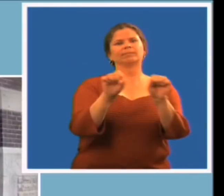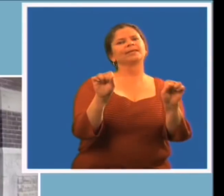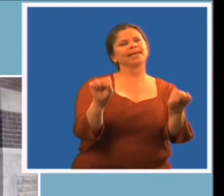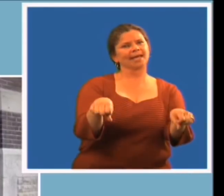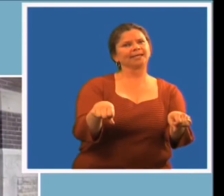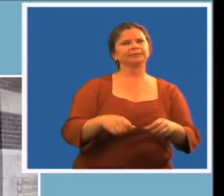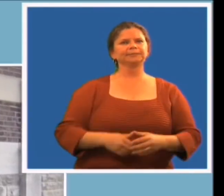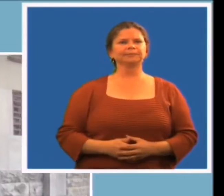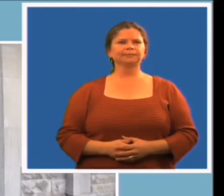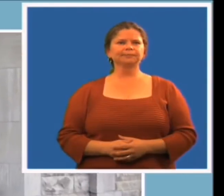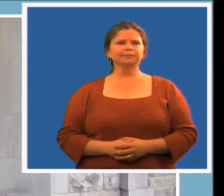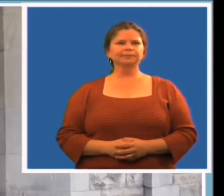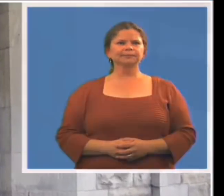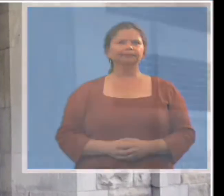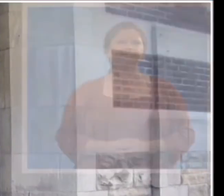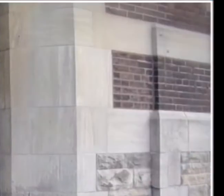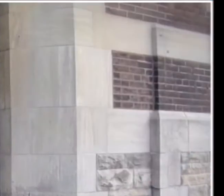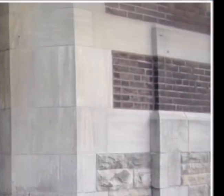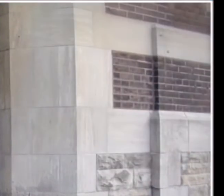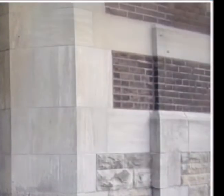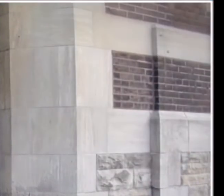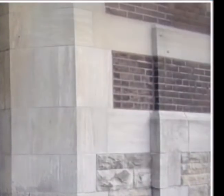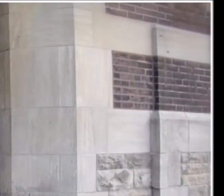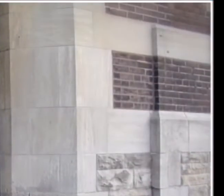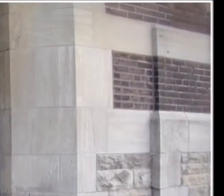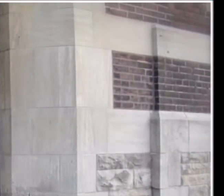has access.